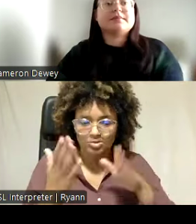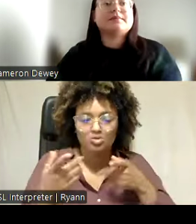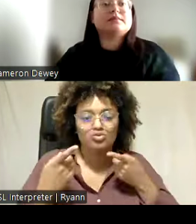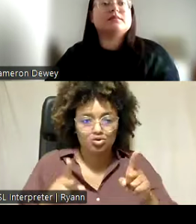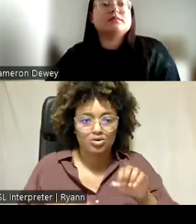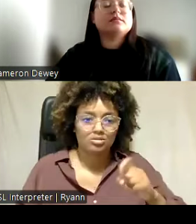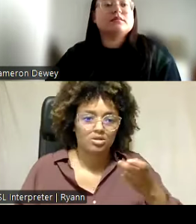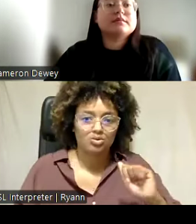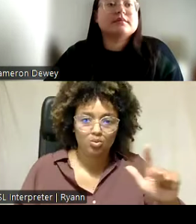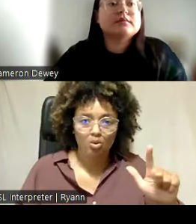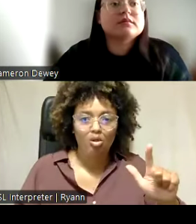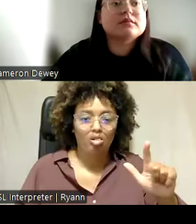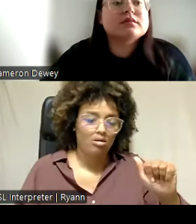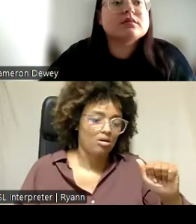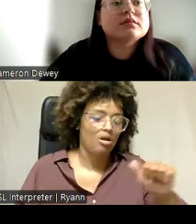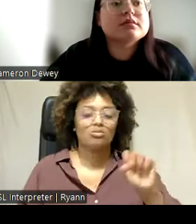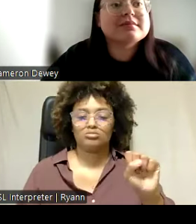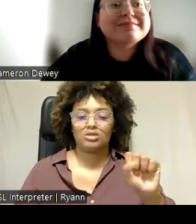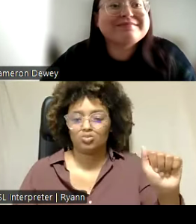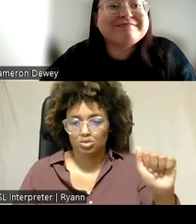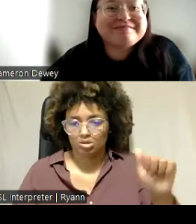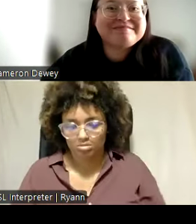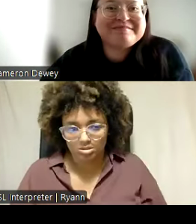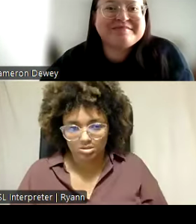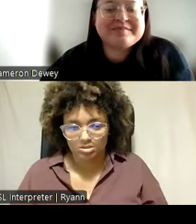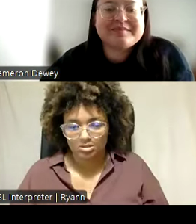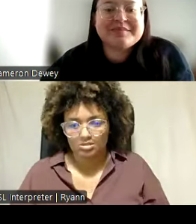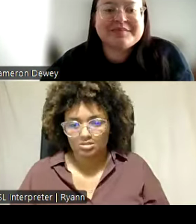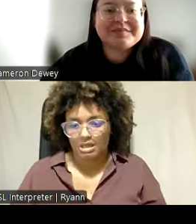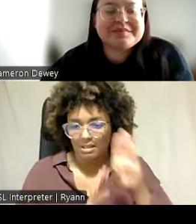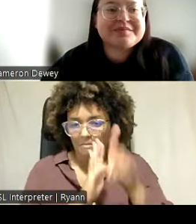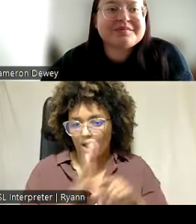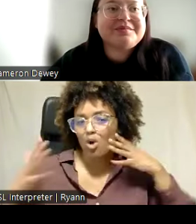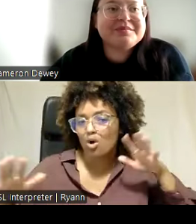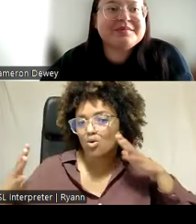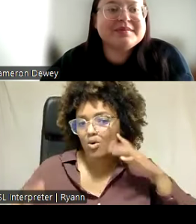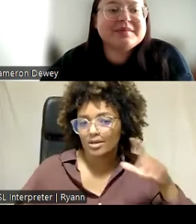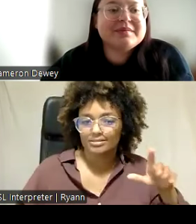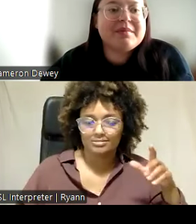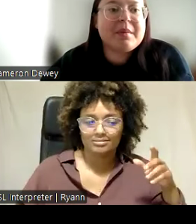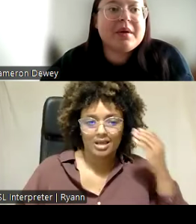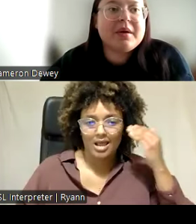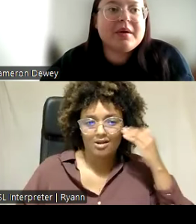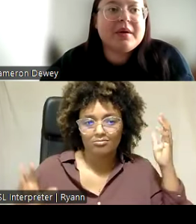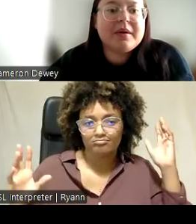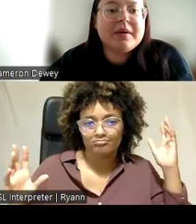guys can hear, I think there's a cop car ambulance outside. So apologies if there's extra noise in my background.